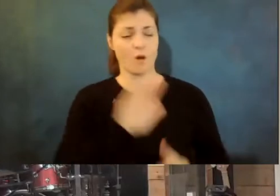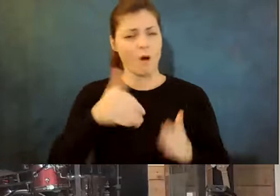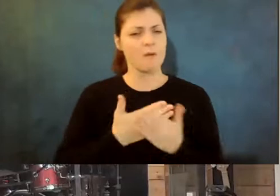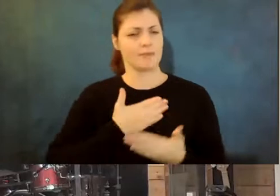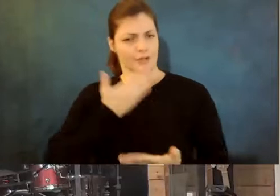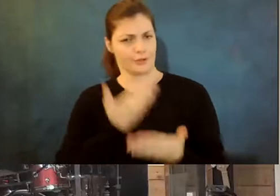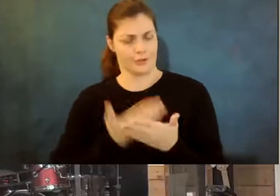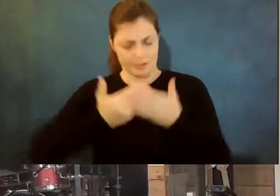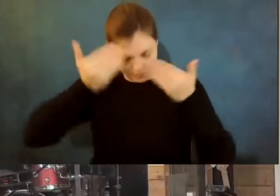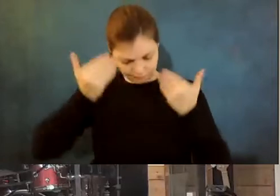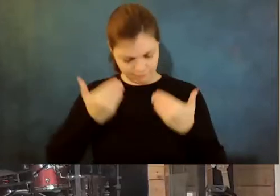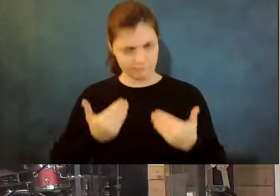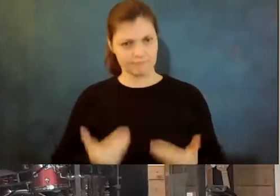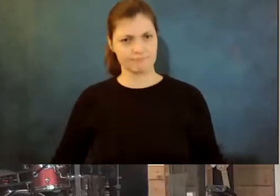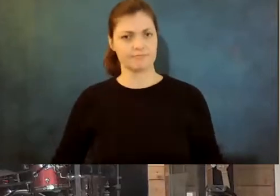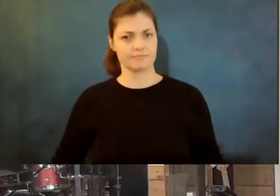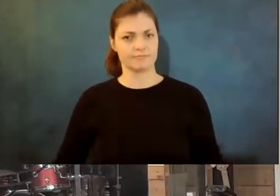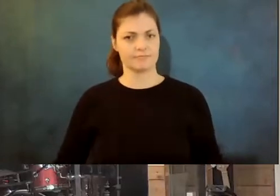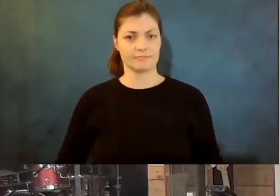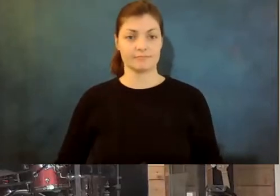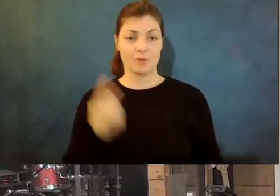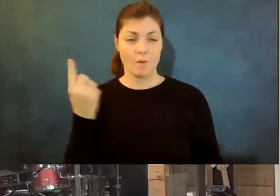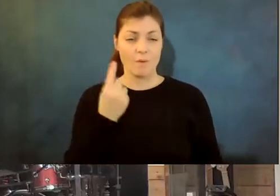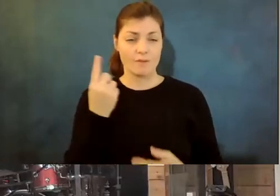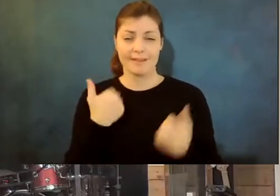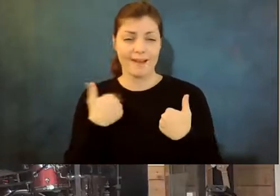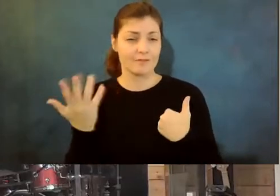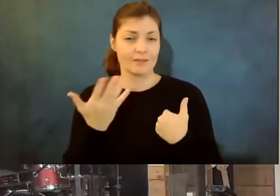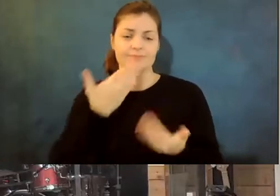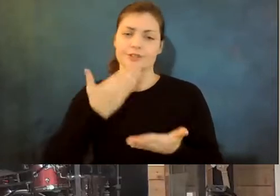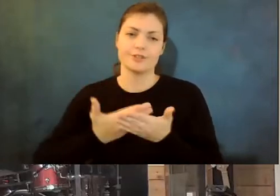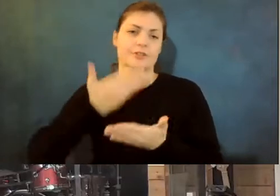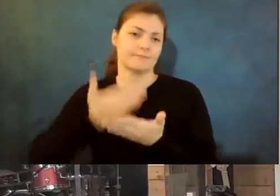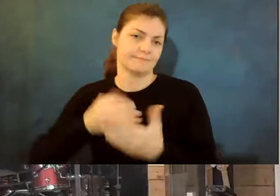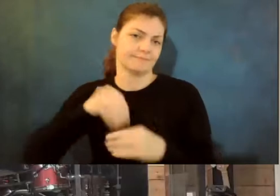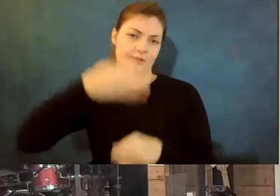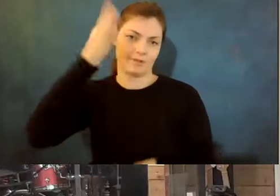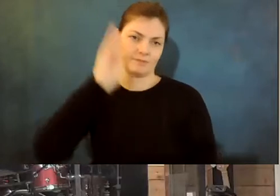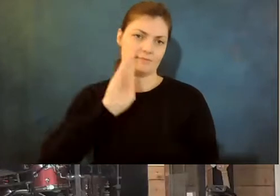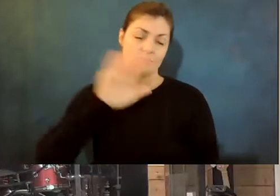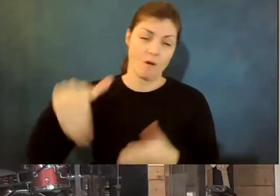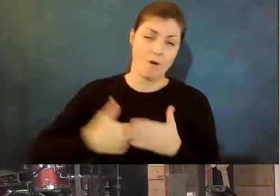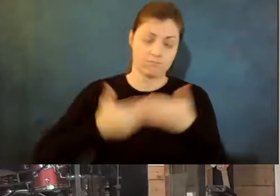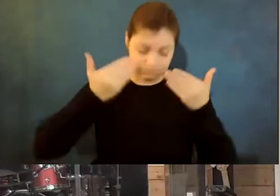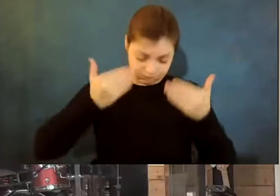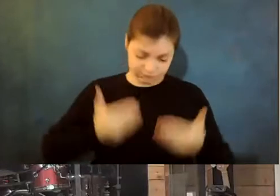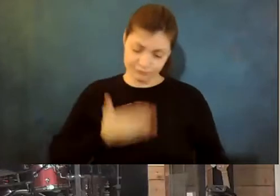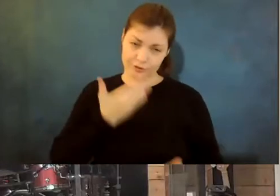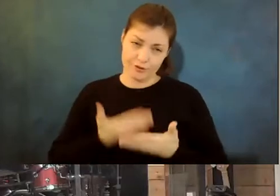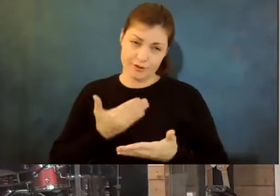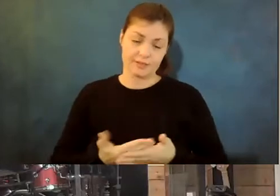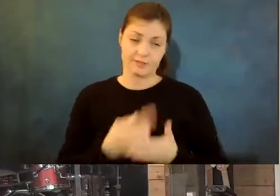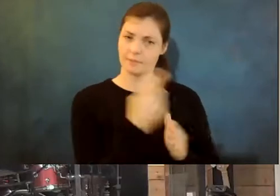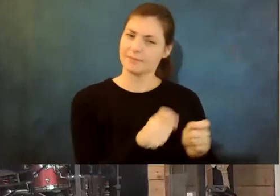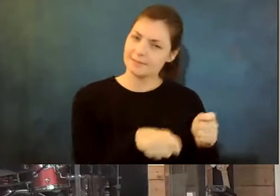goodness pass before you. There is nothing else but goodness in God. All is goodness. And he tells him exactly how to do it. It's